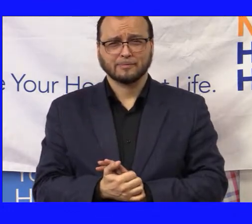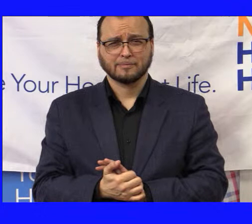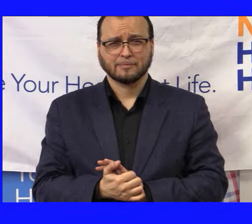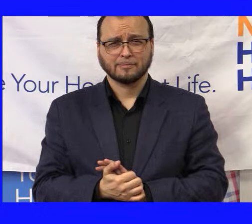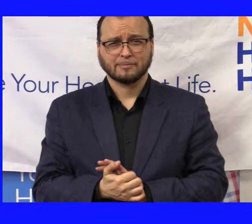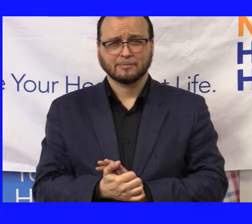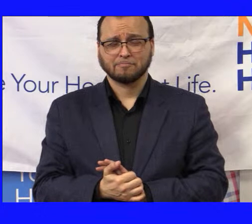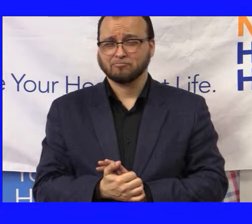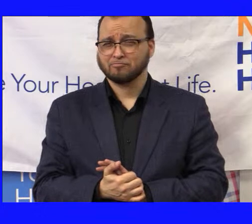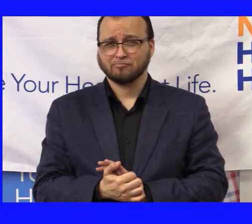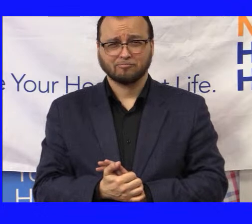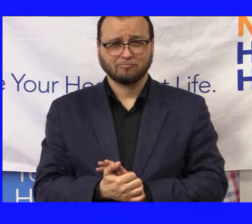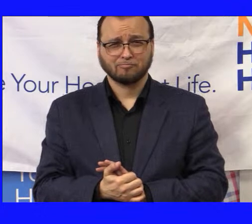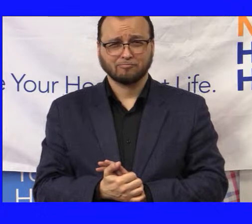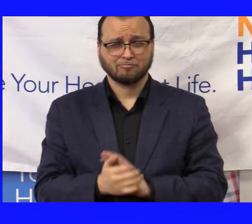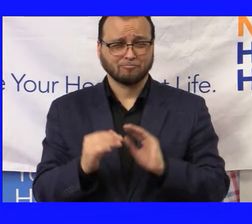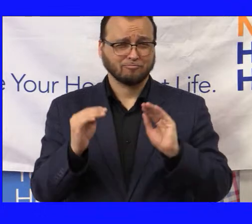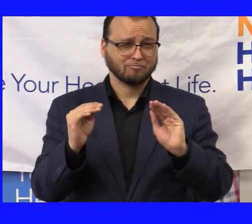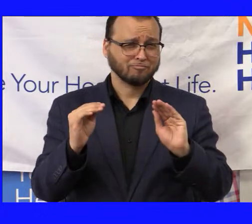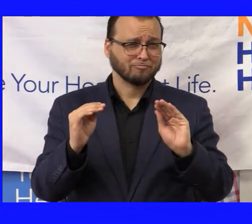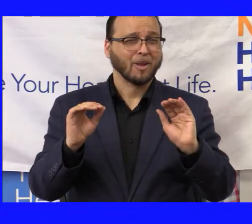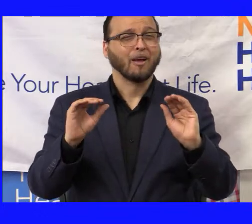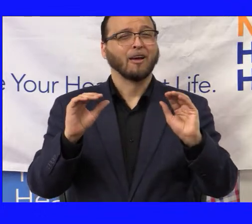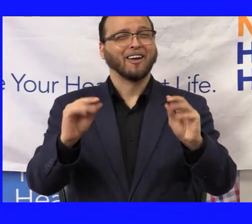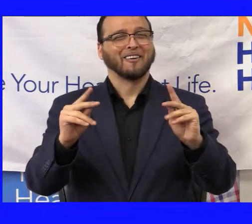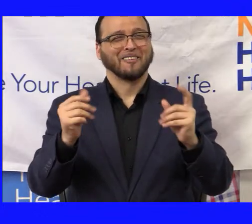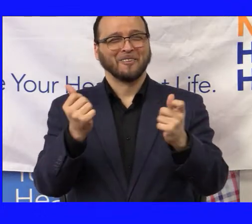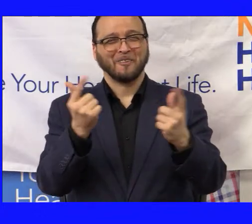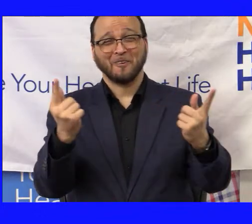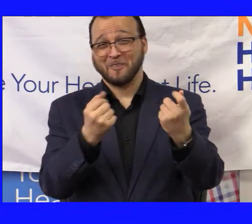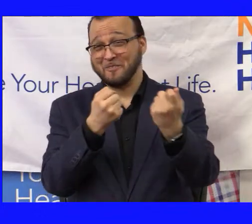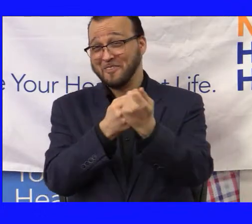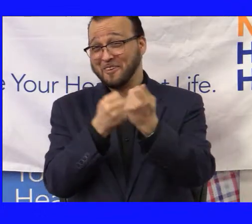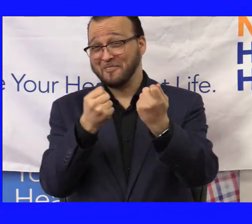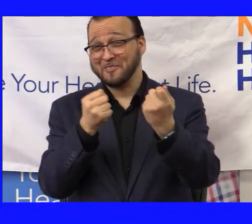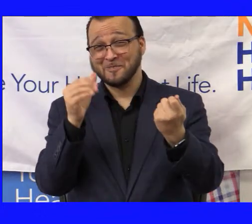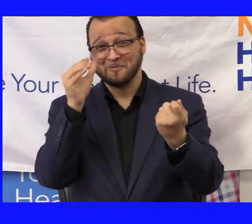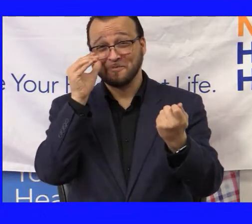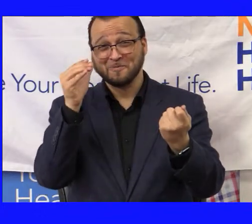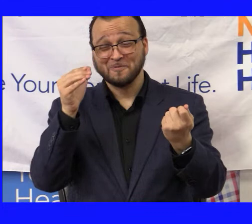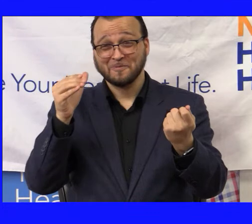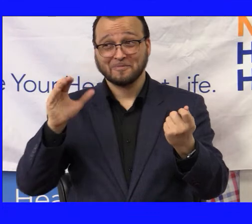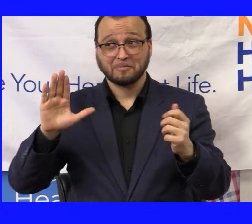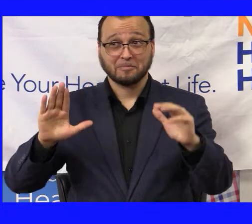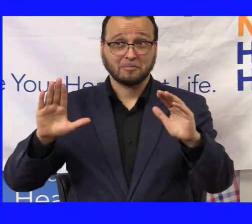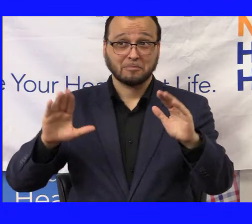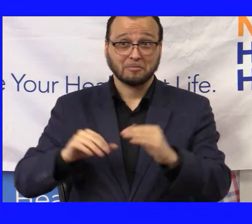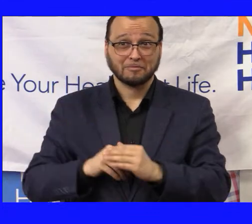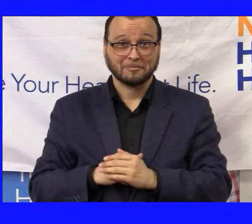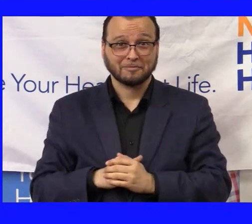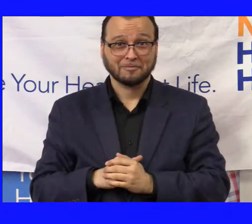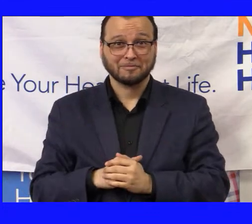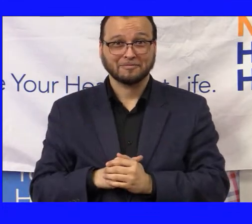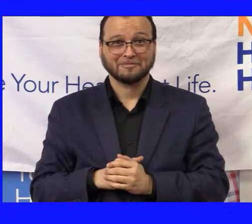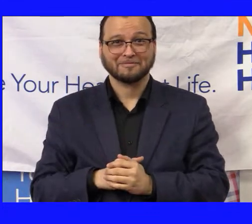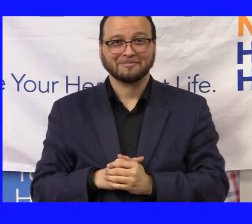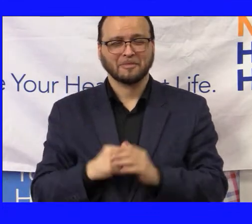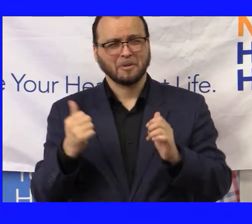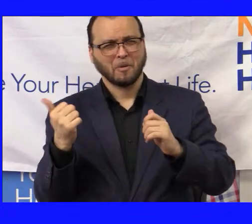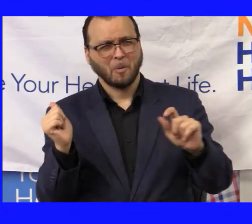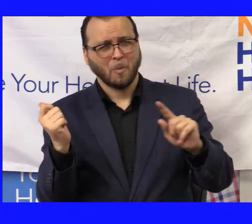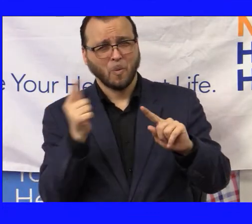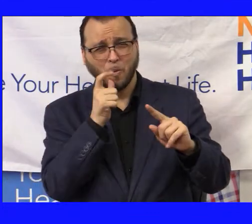If not, if there is no question, everyone in favor? Yes. Yes. Aye. Anyone opposed?